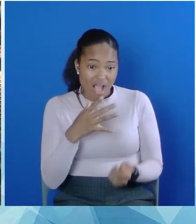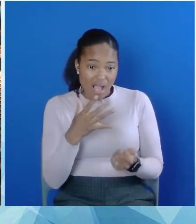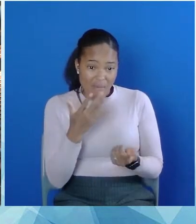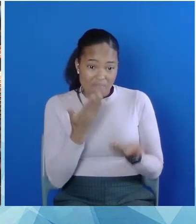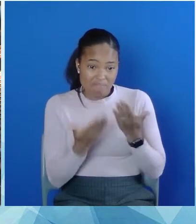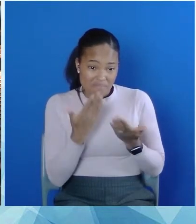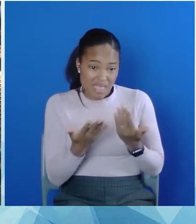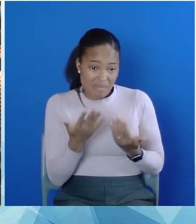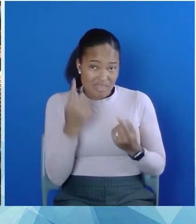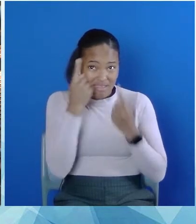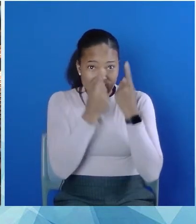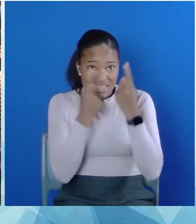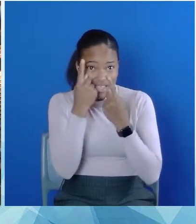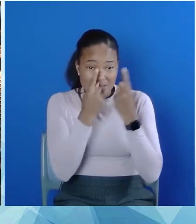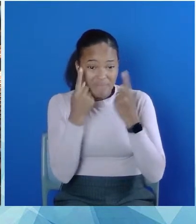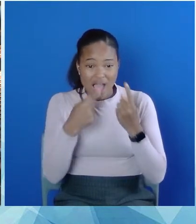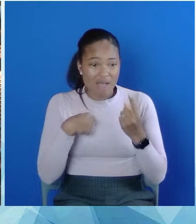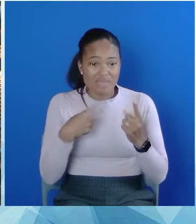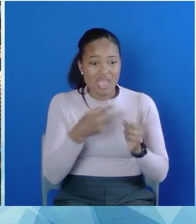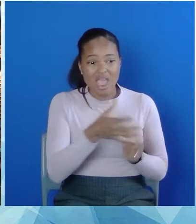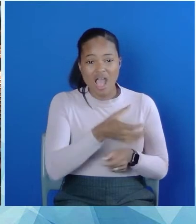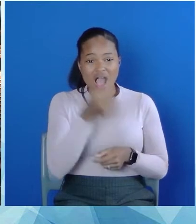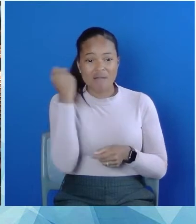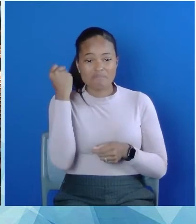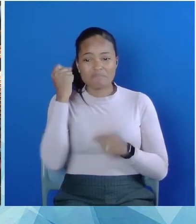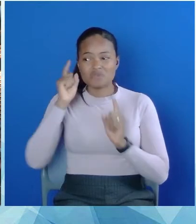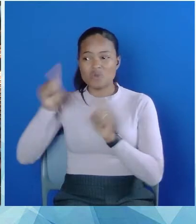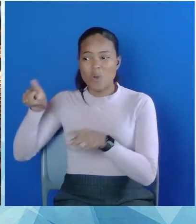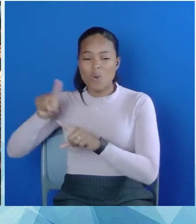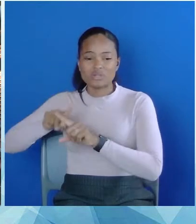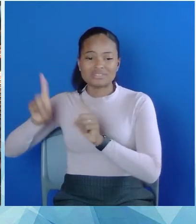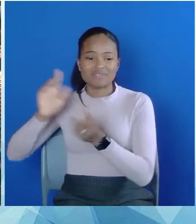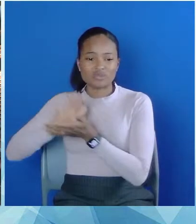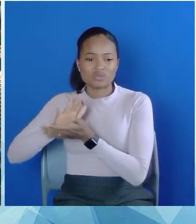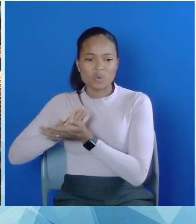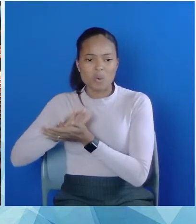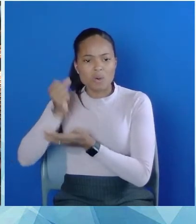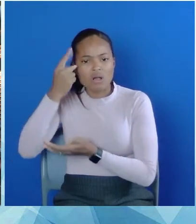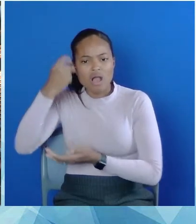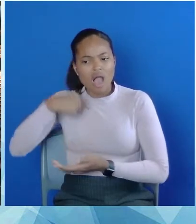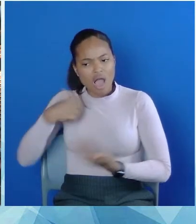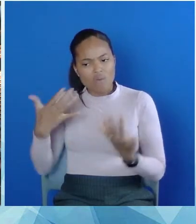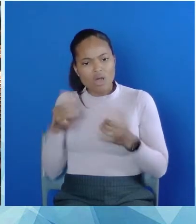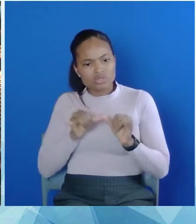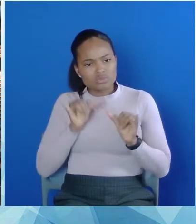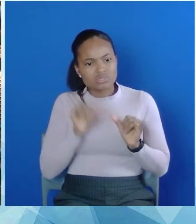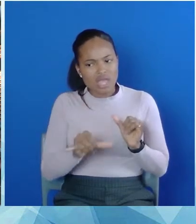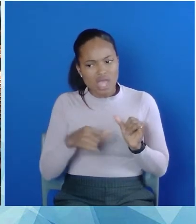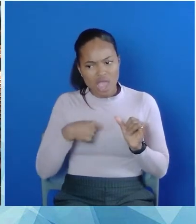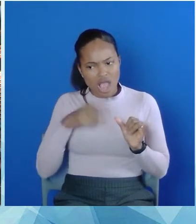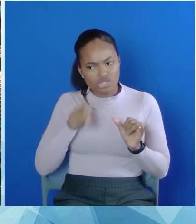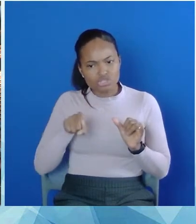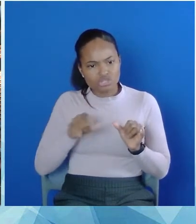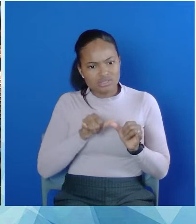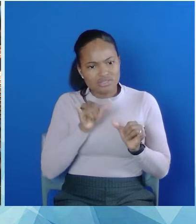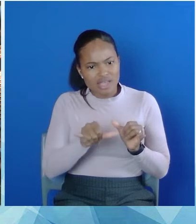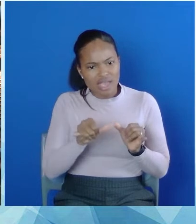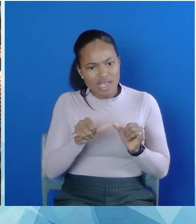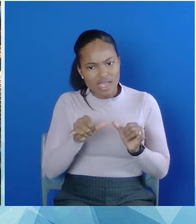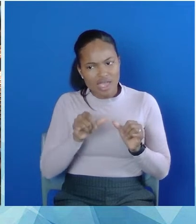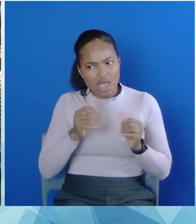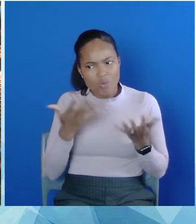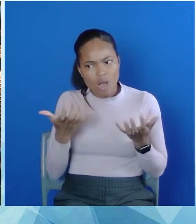and taking me to a different school, but I want to stay at PDSD, and I should be able to stay at PDSD for middle